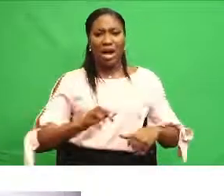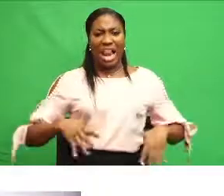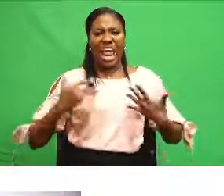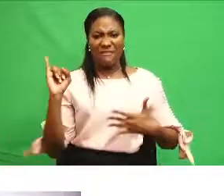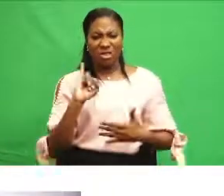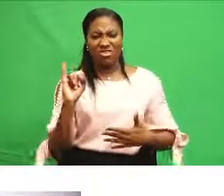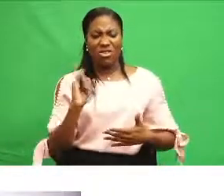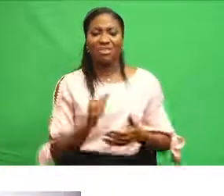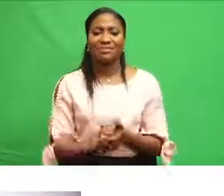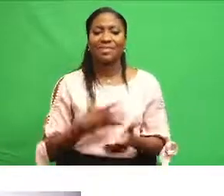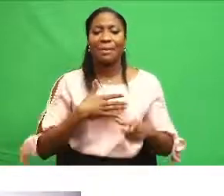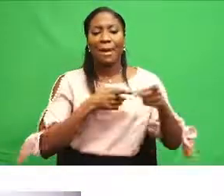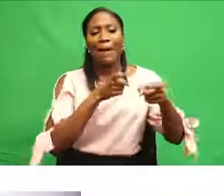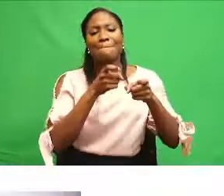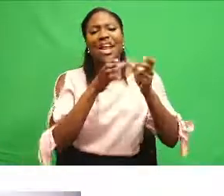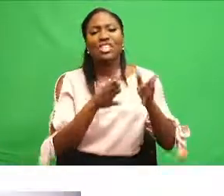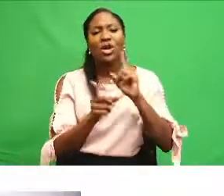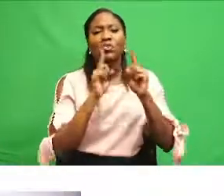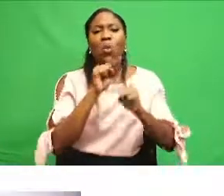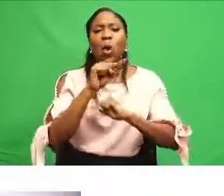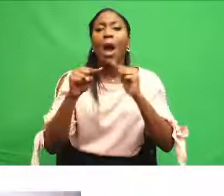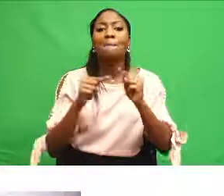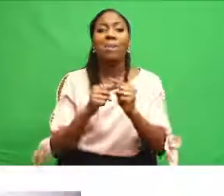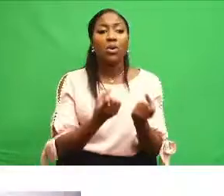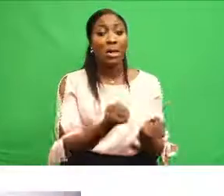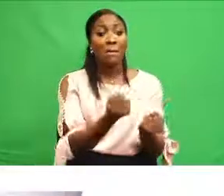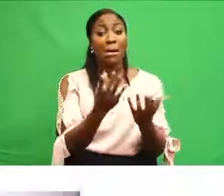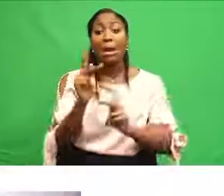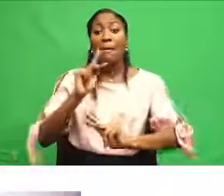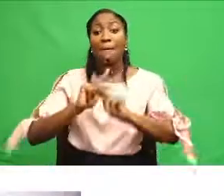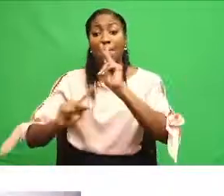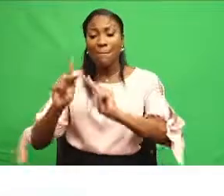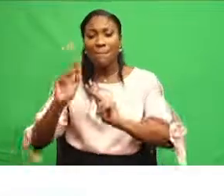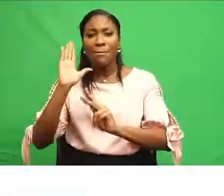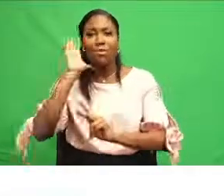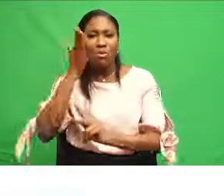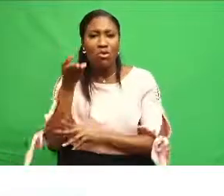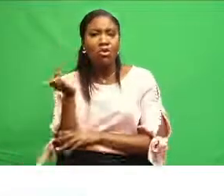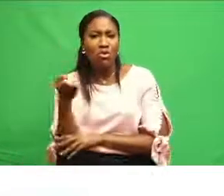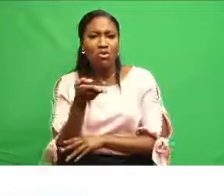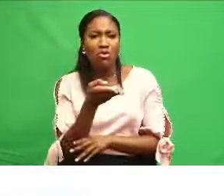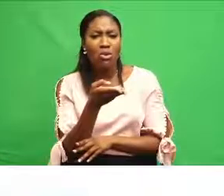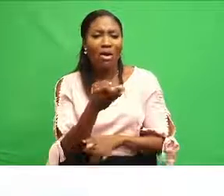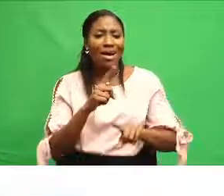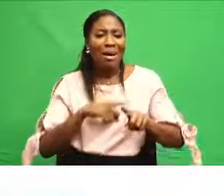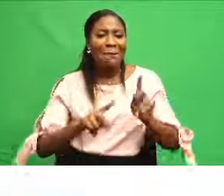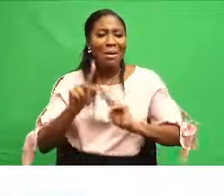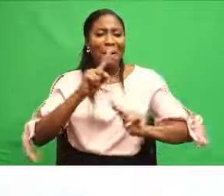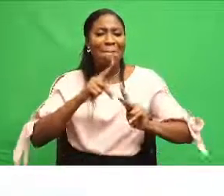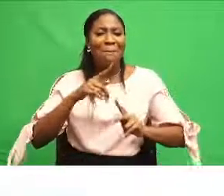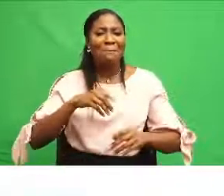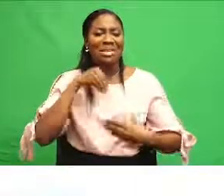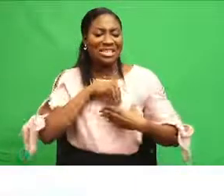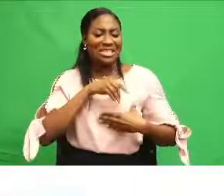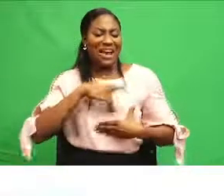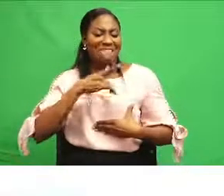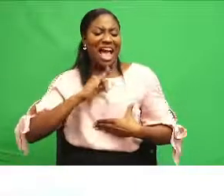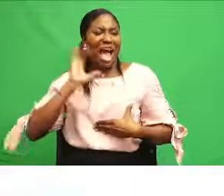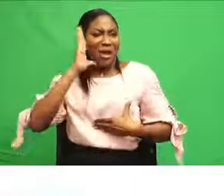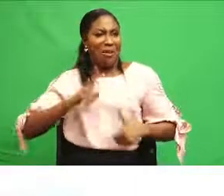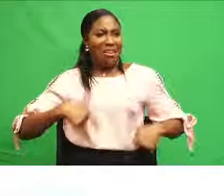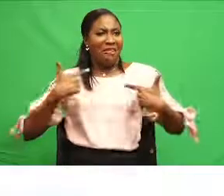the mortality of man, but the immortality of self. And what he was getting at there is